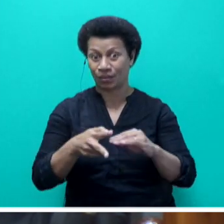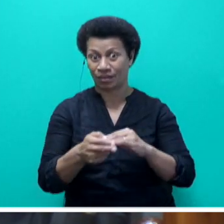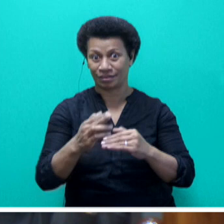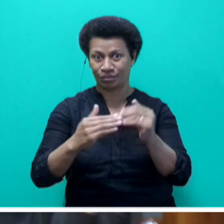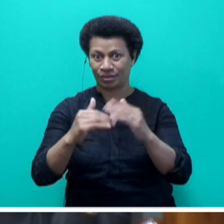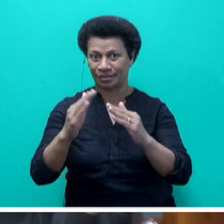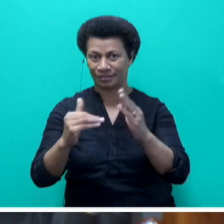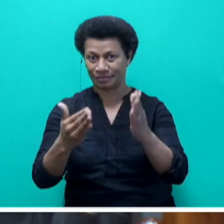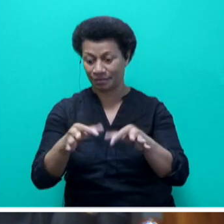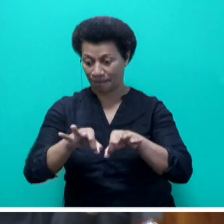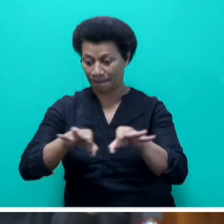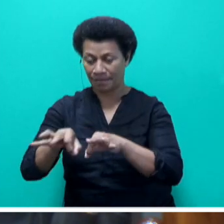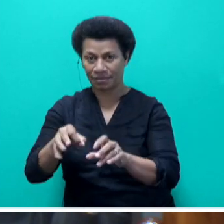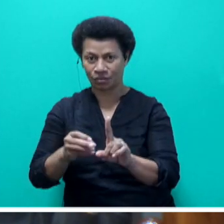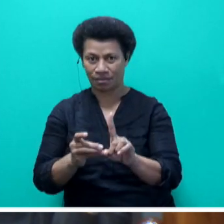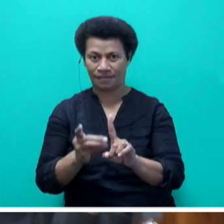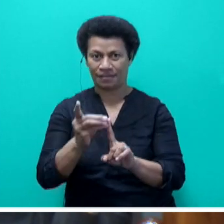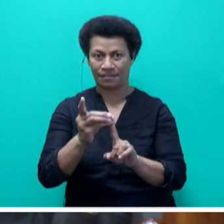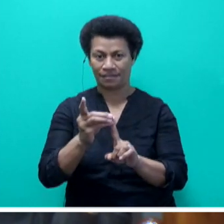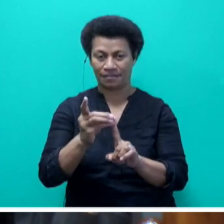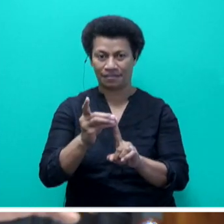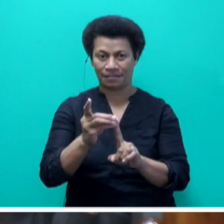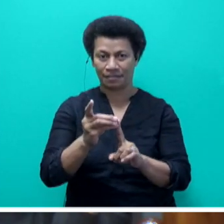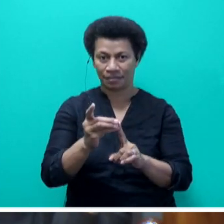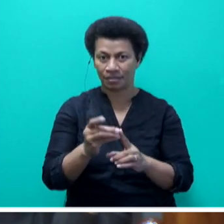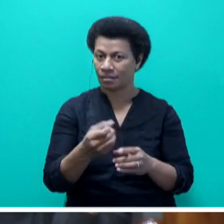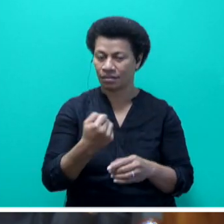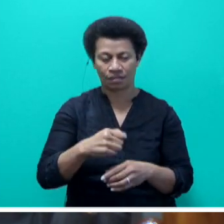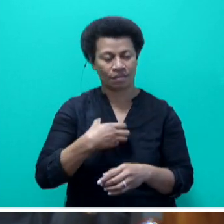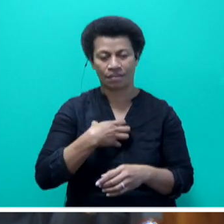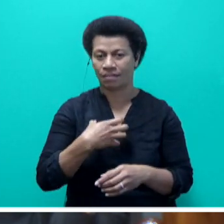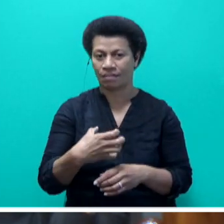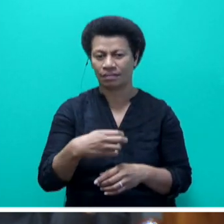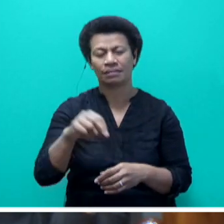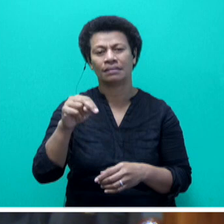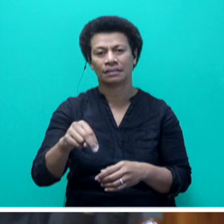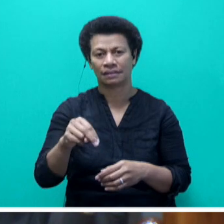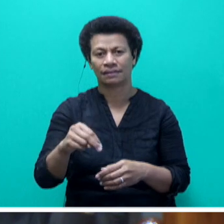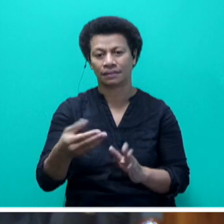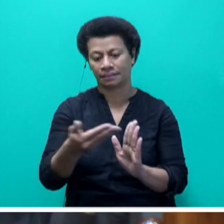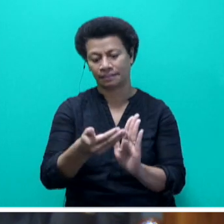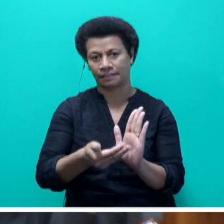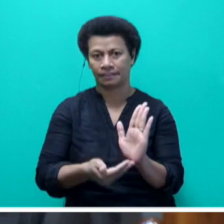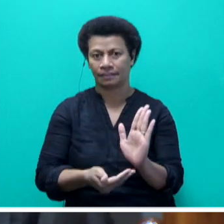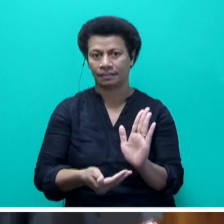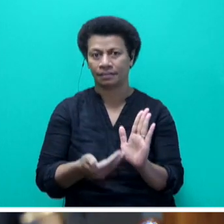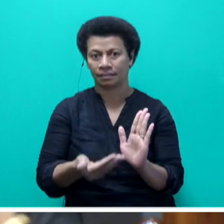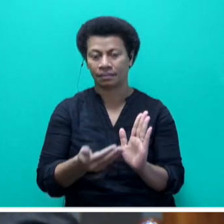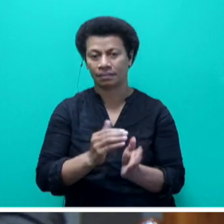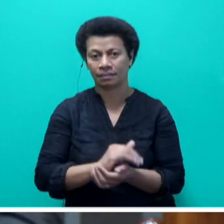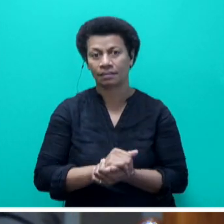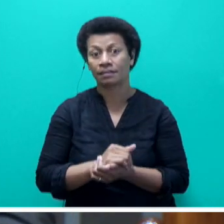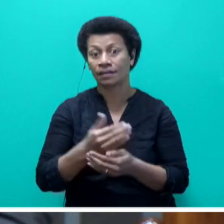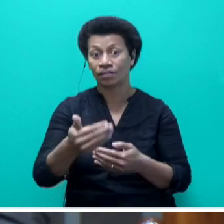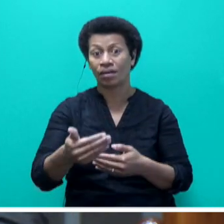with their respective developments. This, Honourable Speaker, will no longer be required. These are benefits associated with the block rezoning initiative